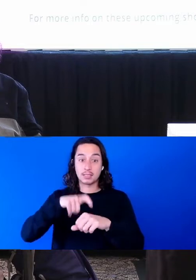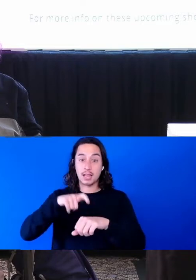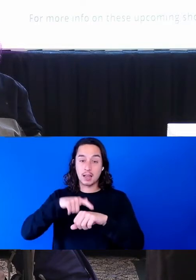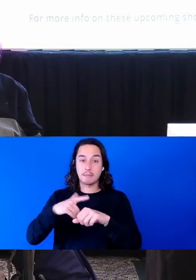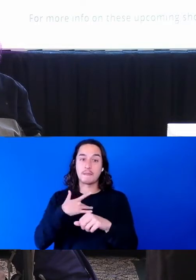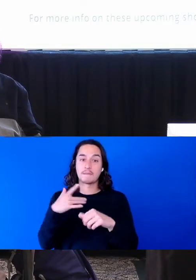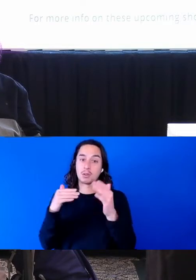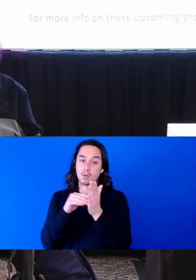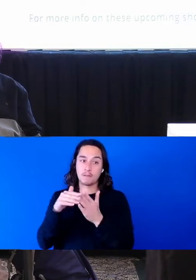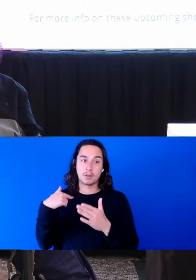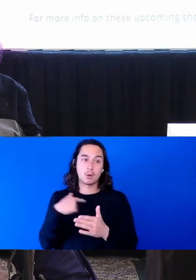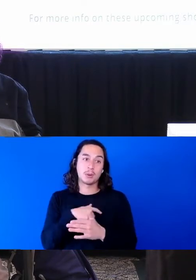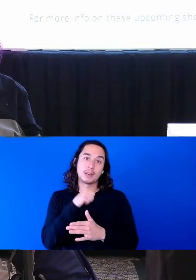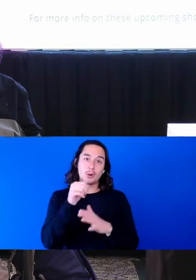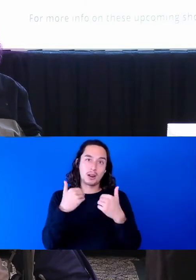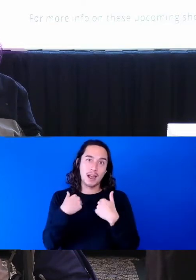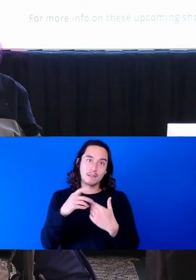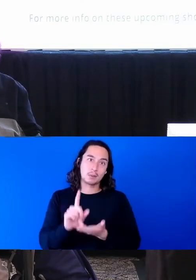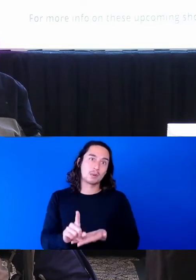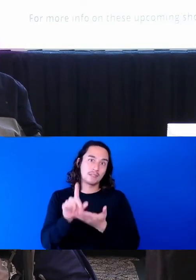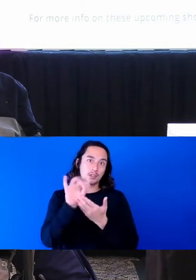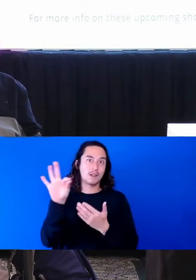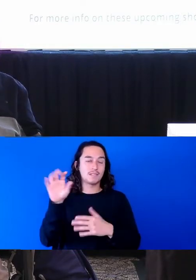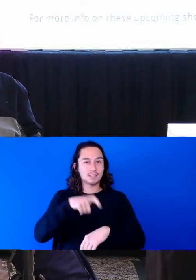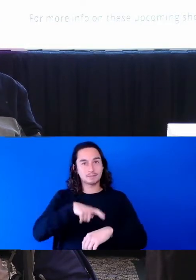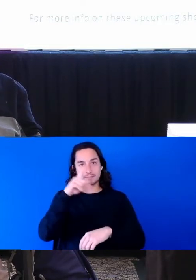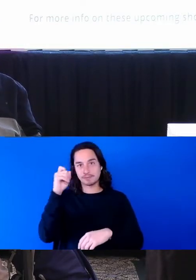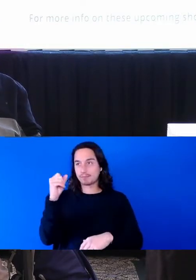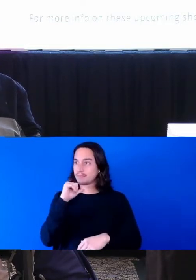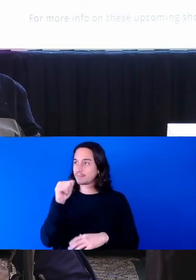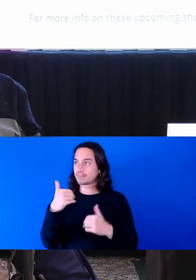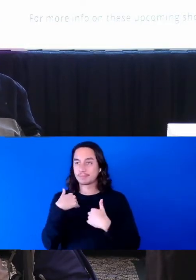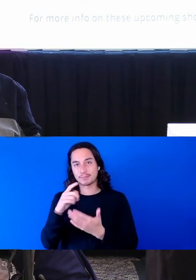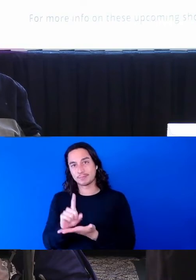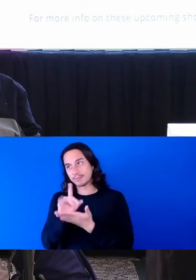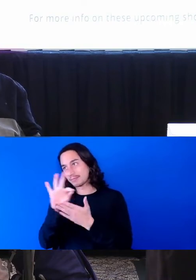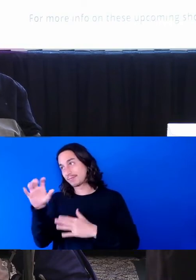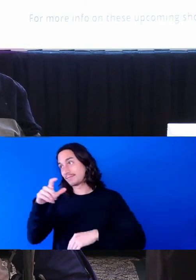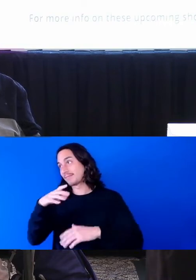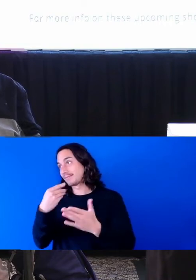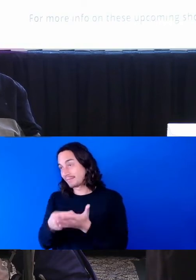have the privilege of time because we don't have the privilege of money.